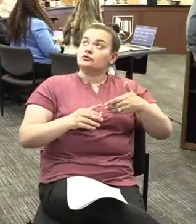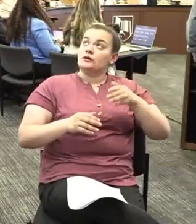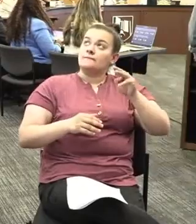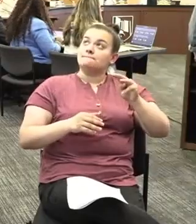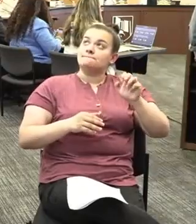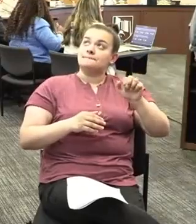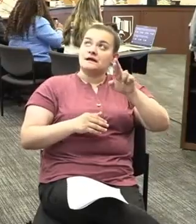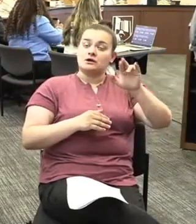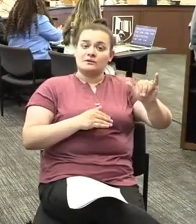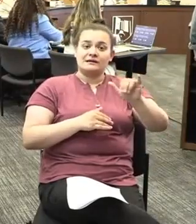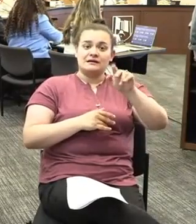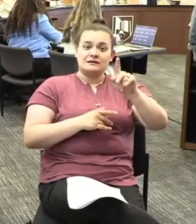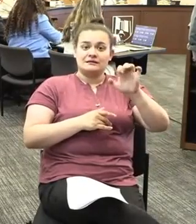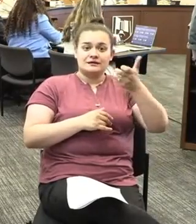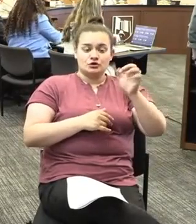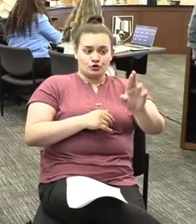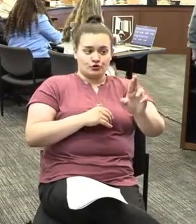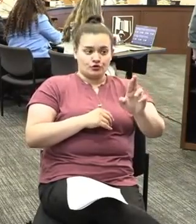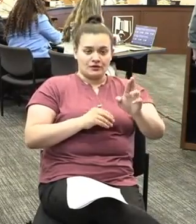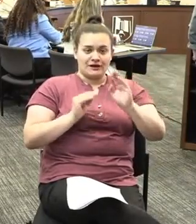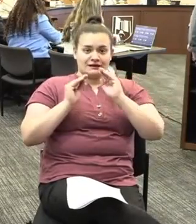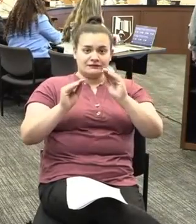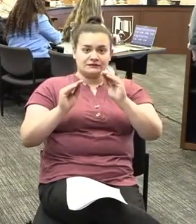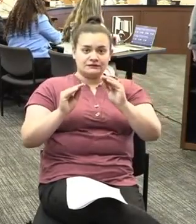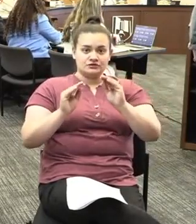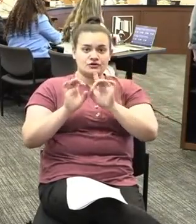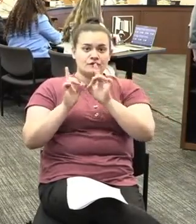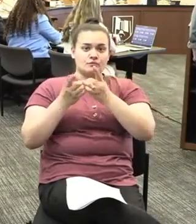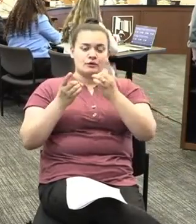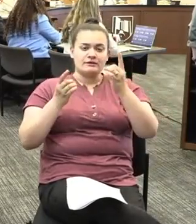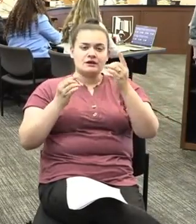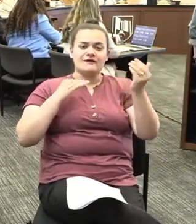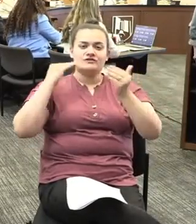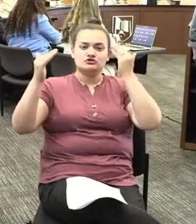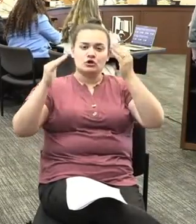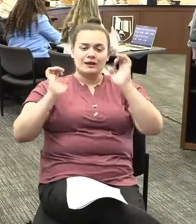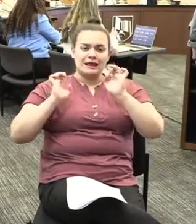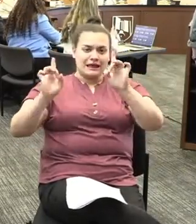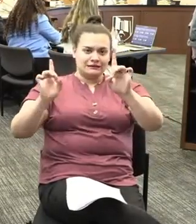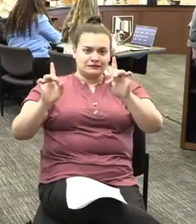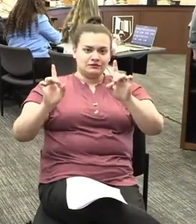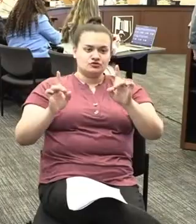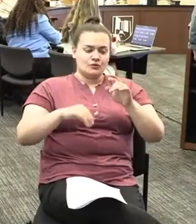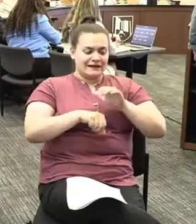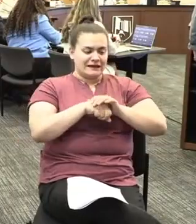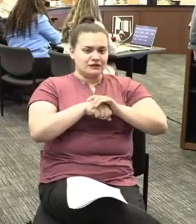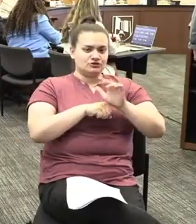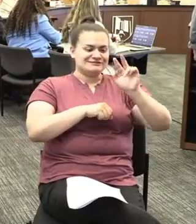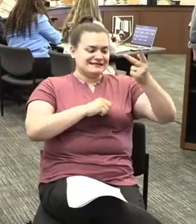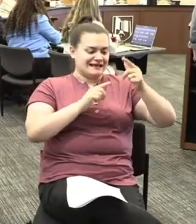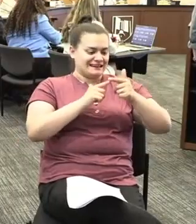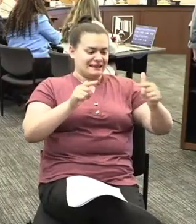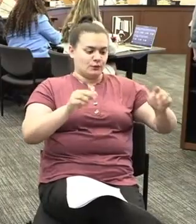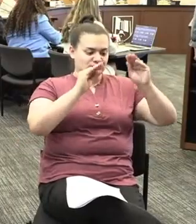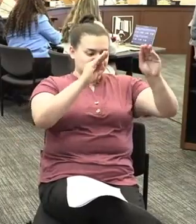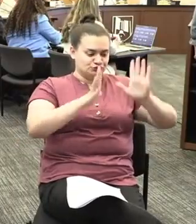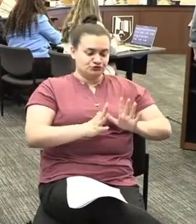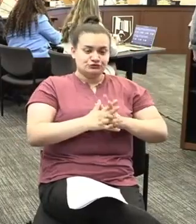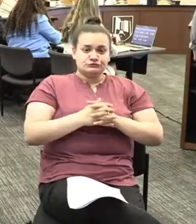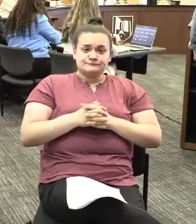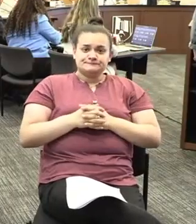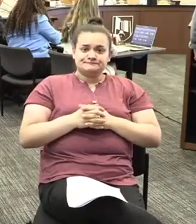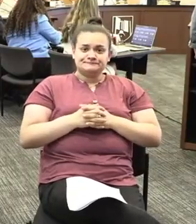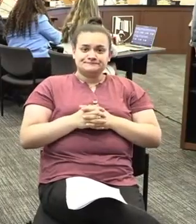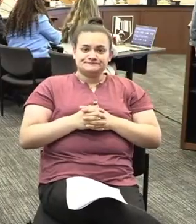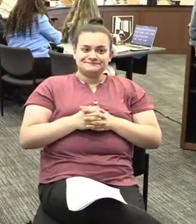Klinger. I teach through the Department of Adult Ed. So I'm an English as a second language teacher.